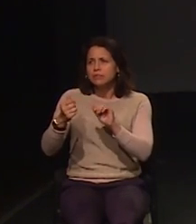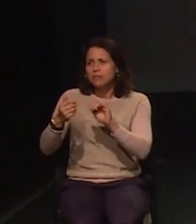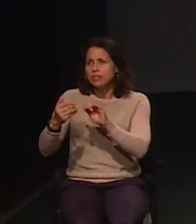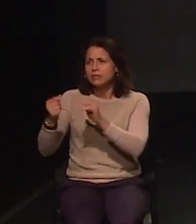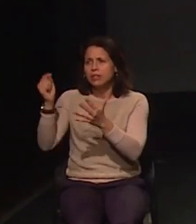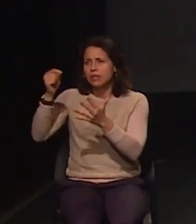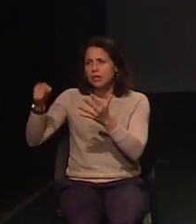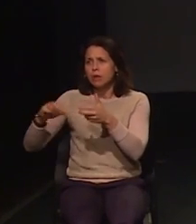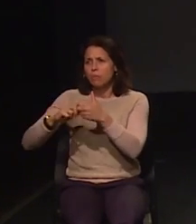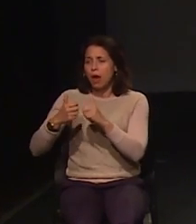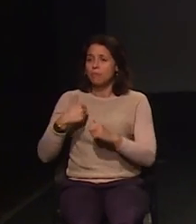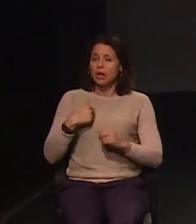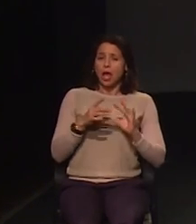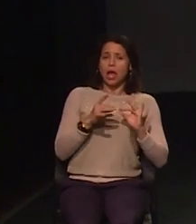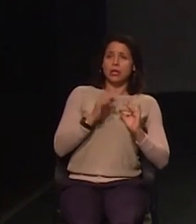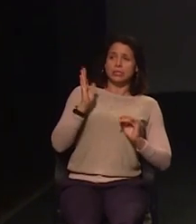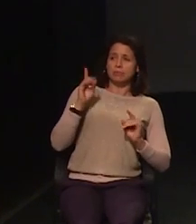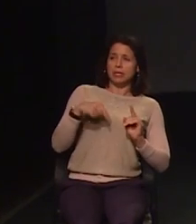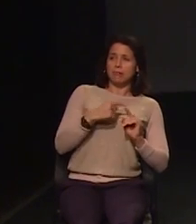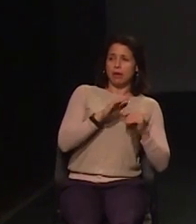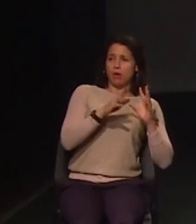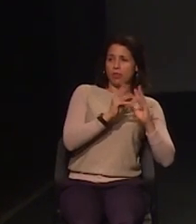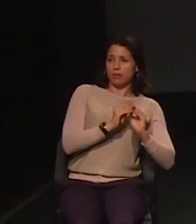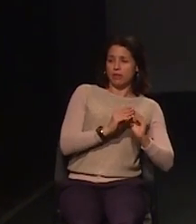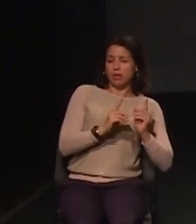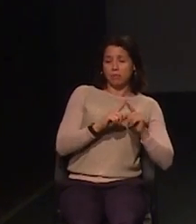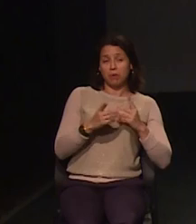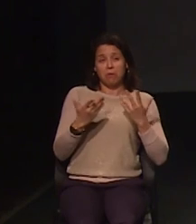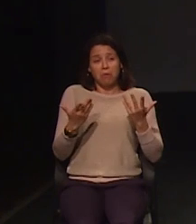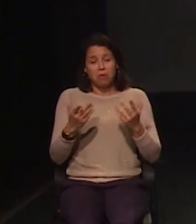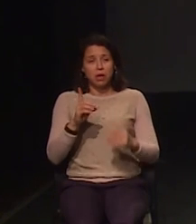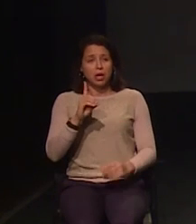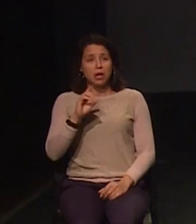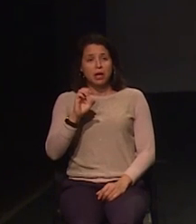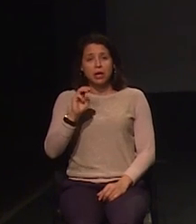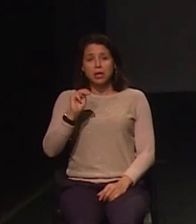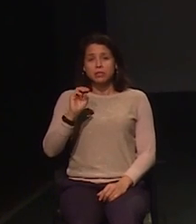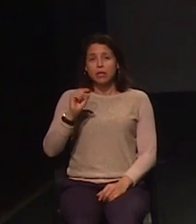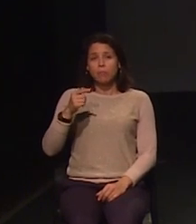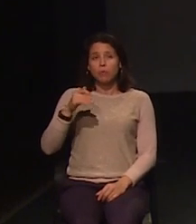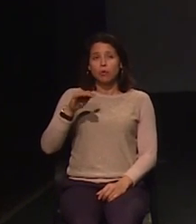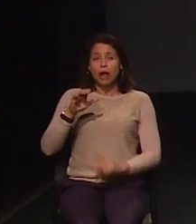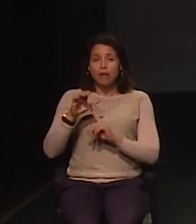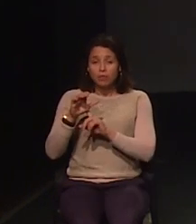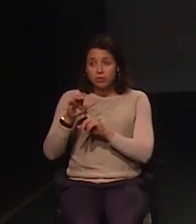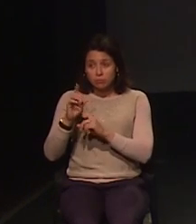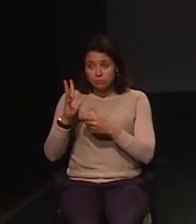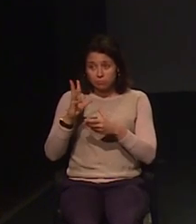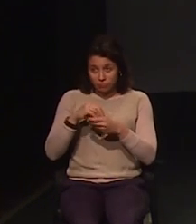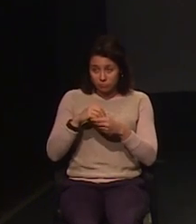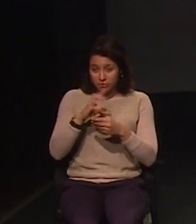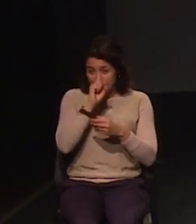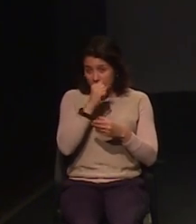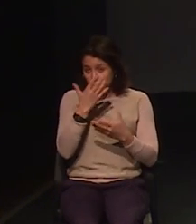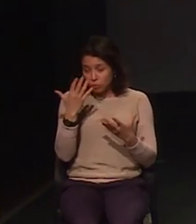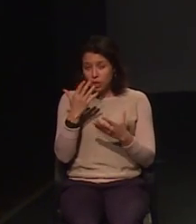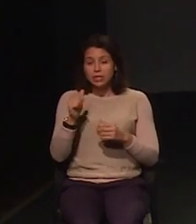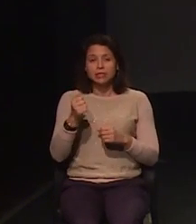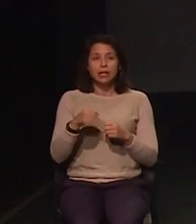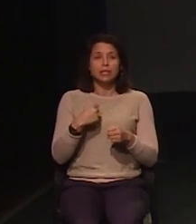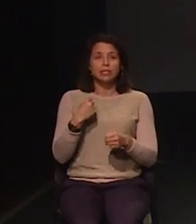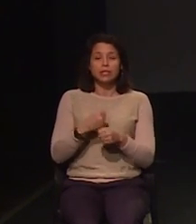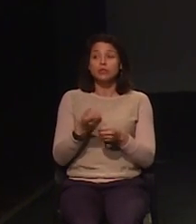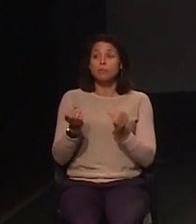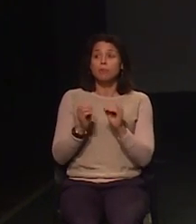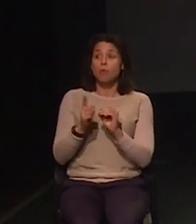conventions. But he said, you know, look at the, demographics is my business. Guess what? In 10 years, they're going to be more them